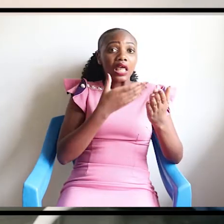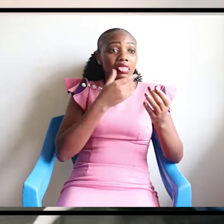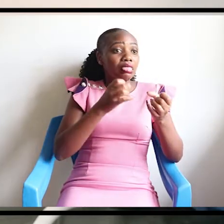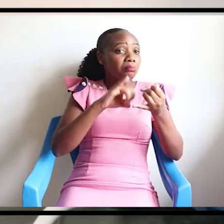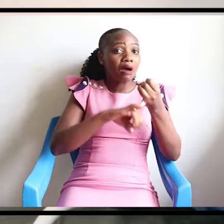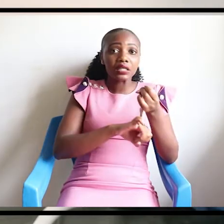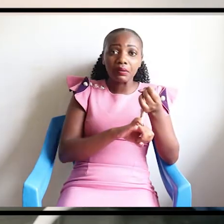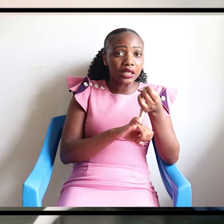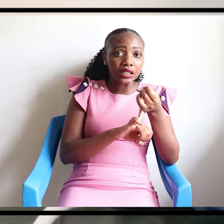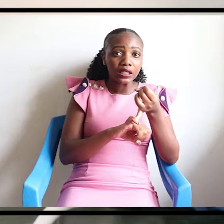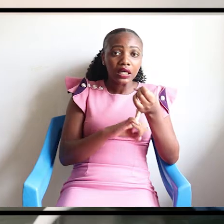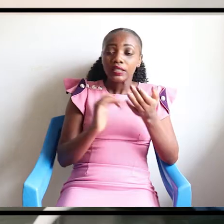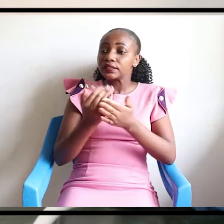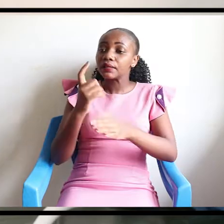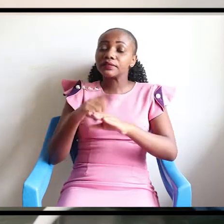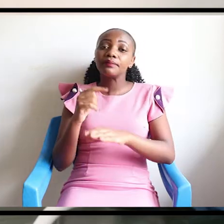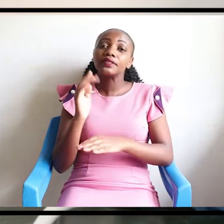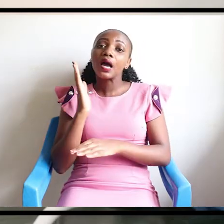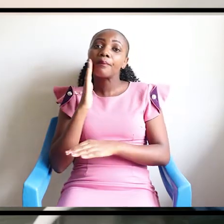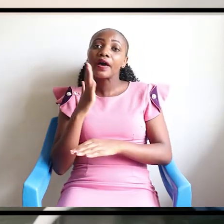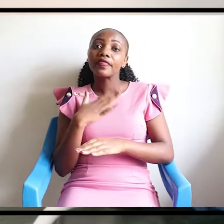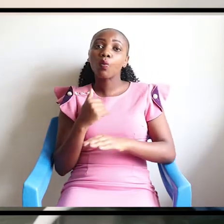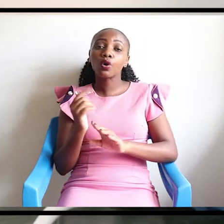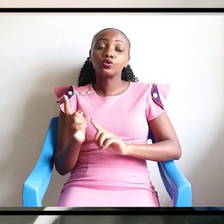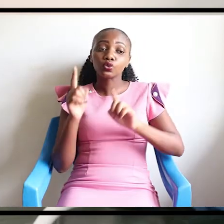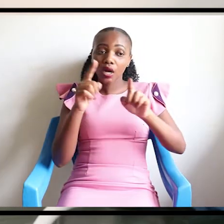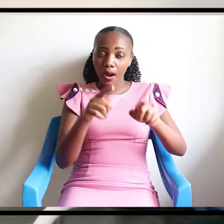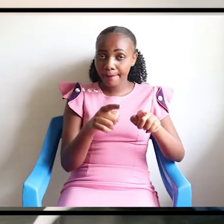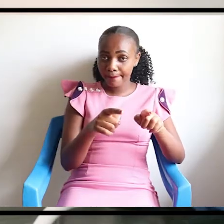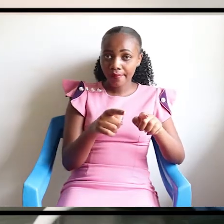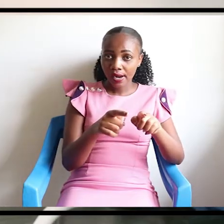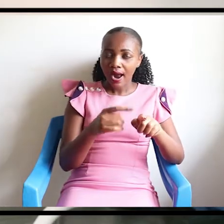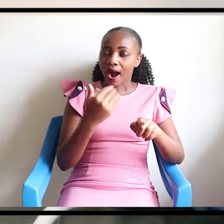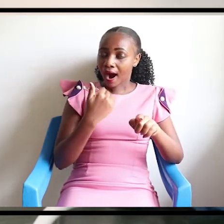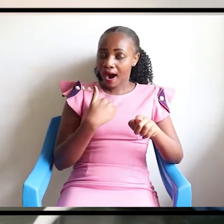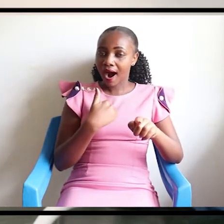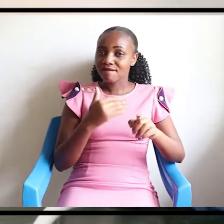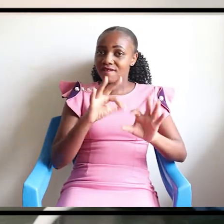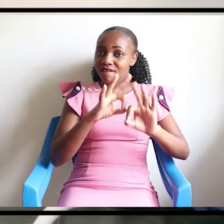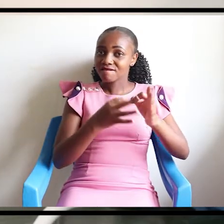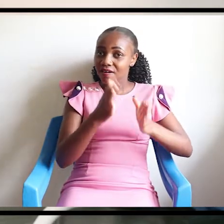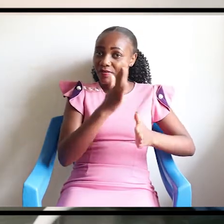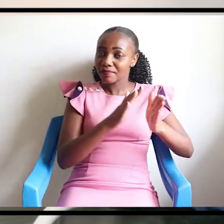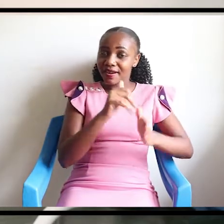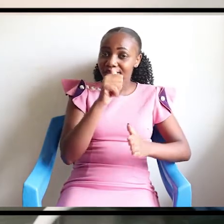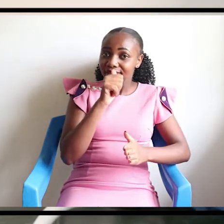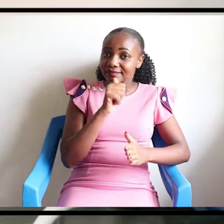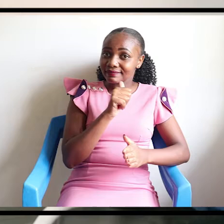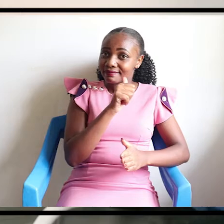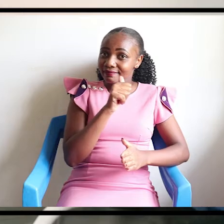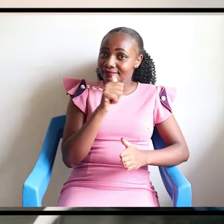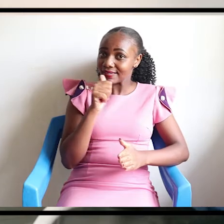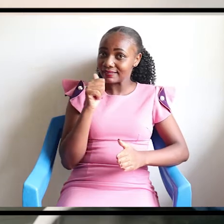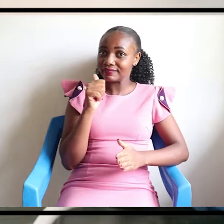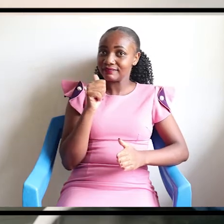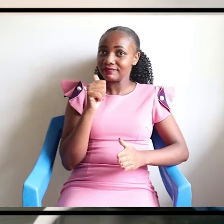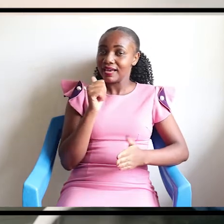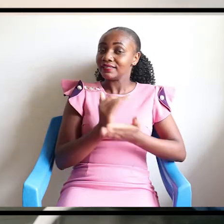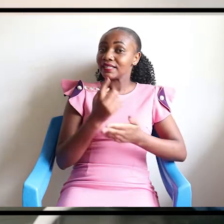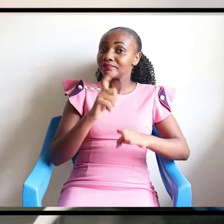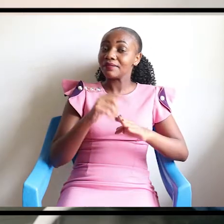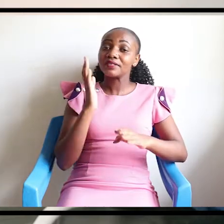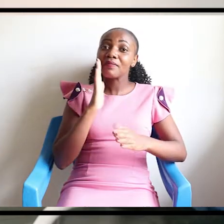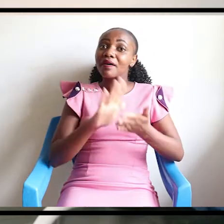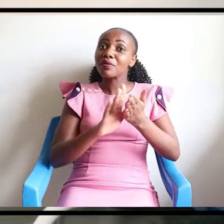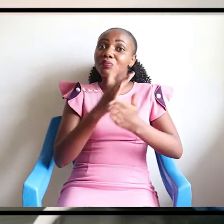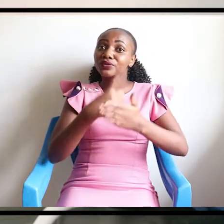a mother will come and want to have a method in secret. Mm-hmm. You find the implants that we put under the arm, she wanted to be put in